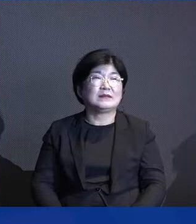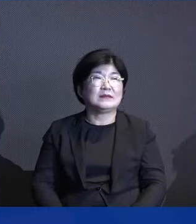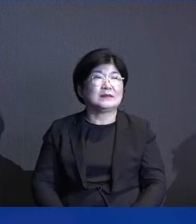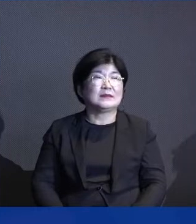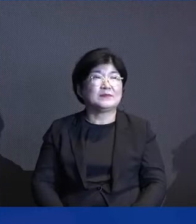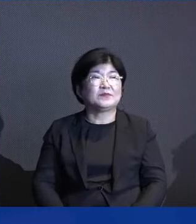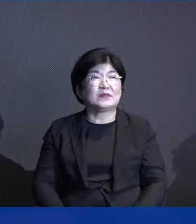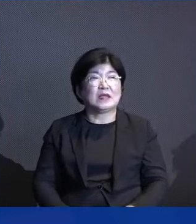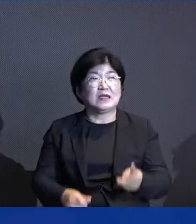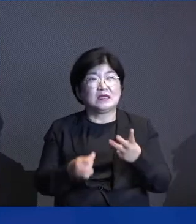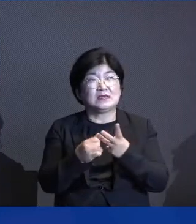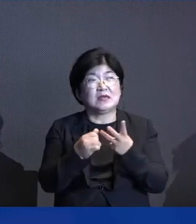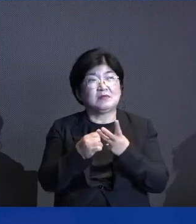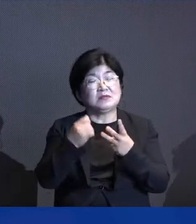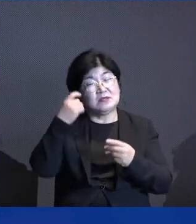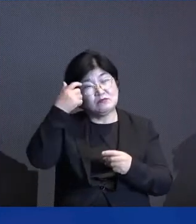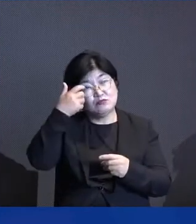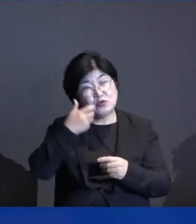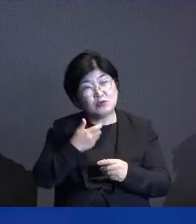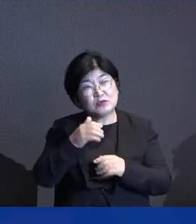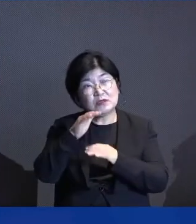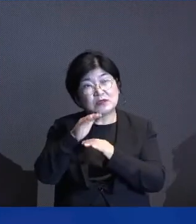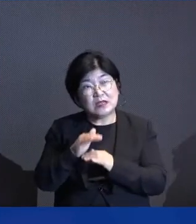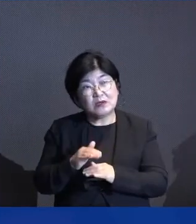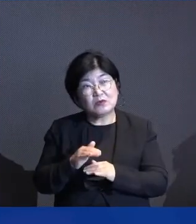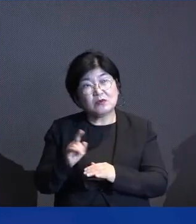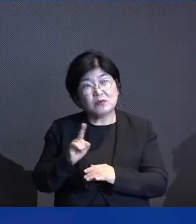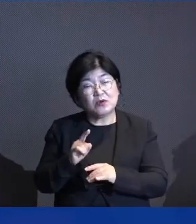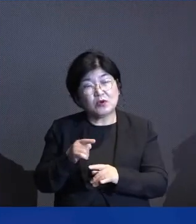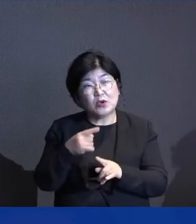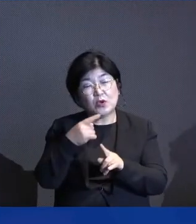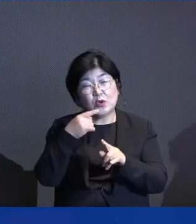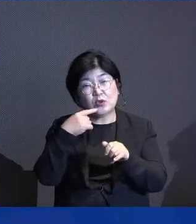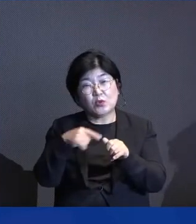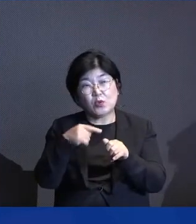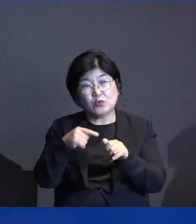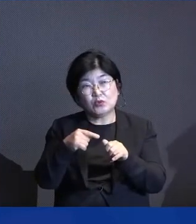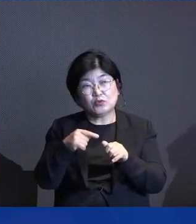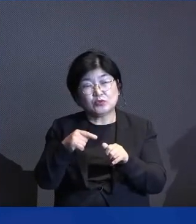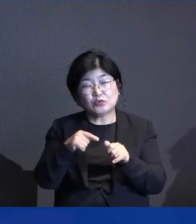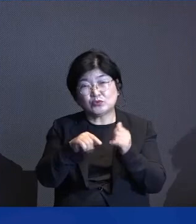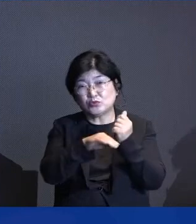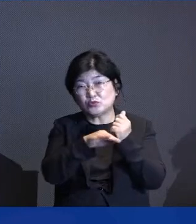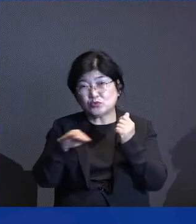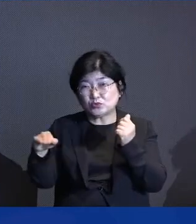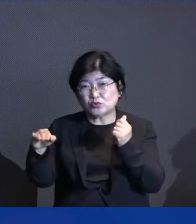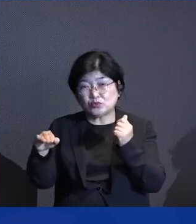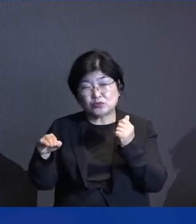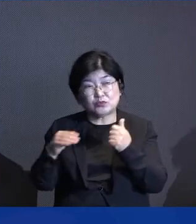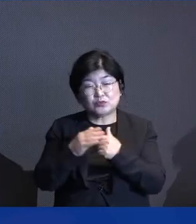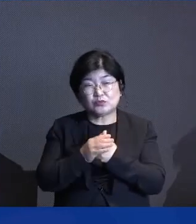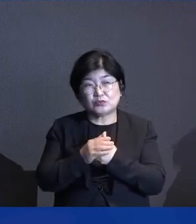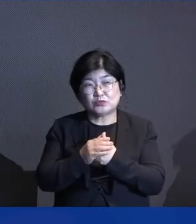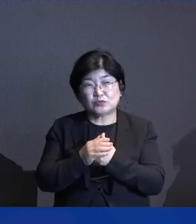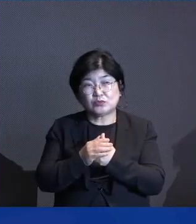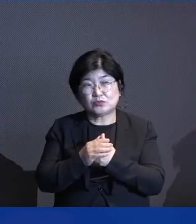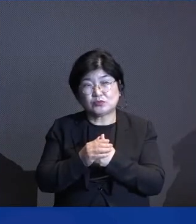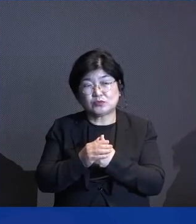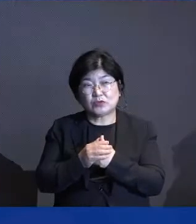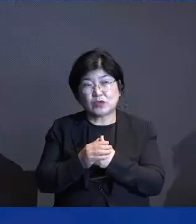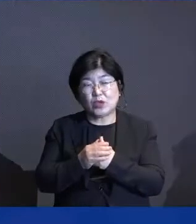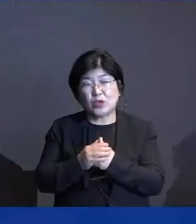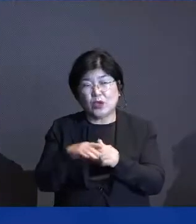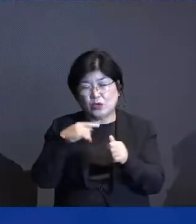the educational level. So the question was, how would people with lower levels of education be